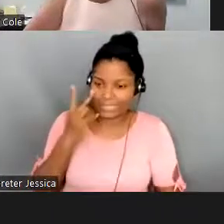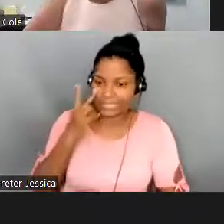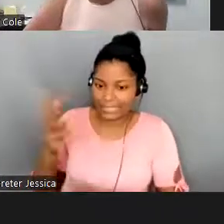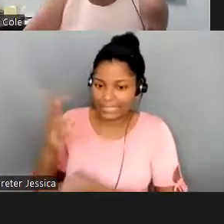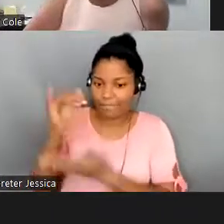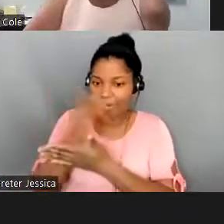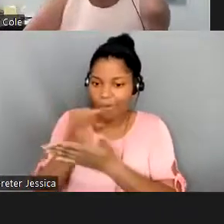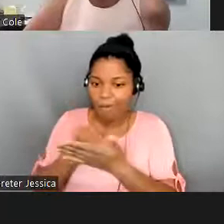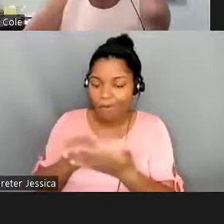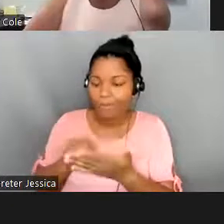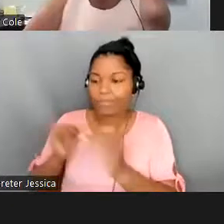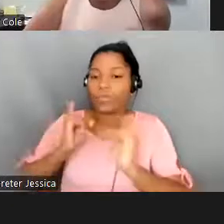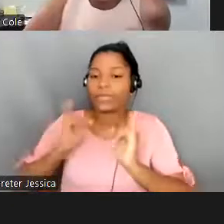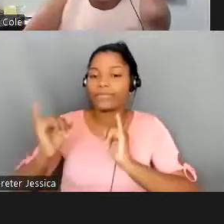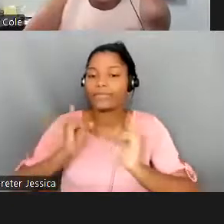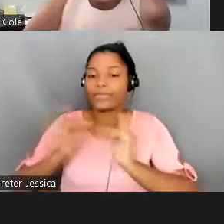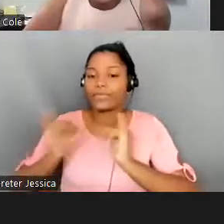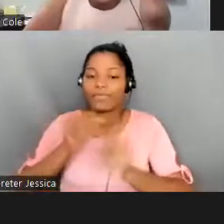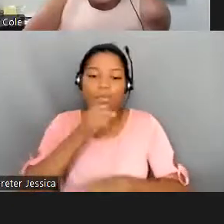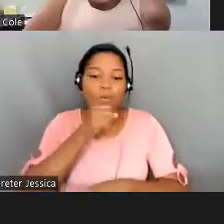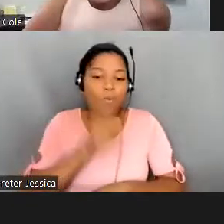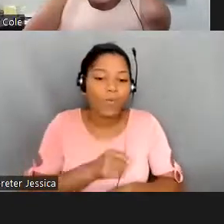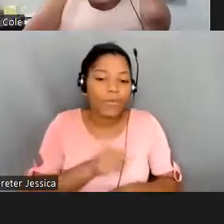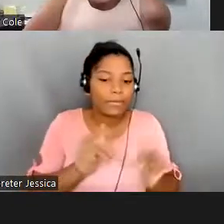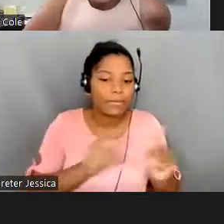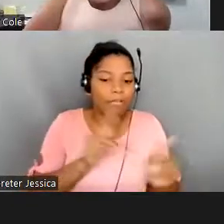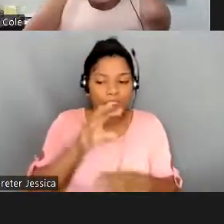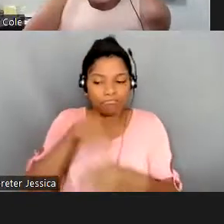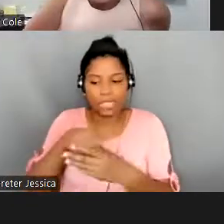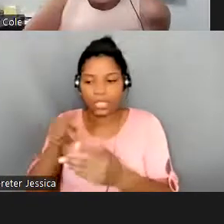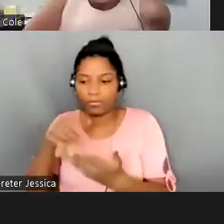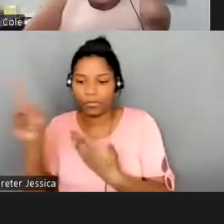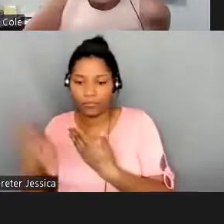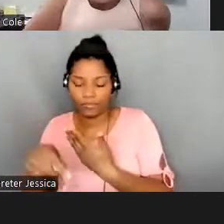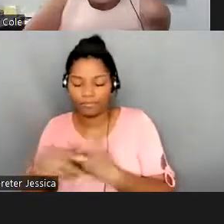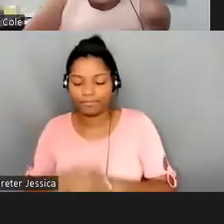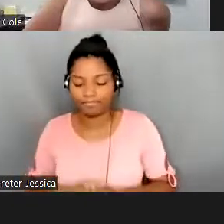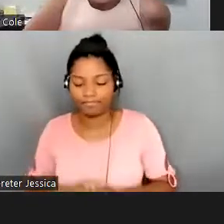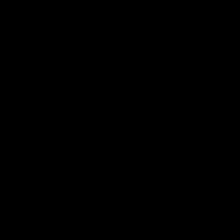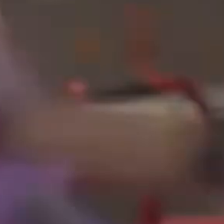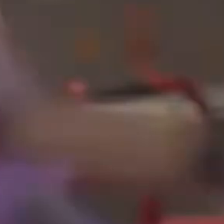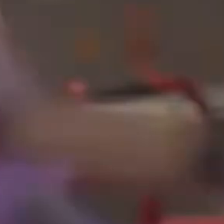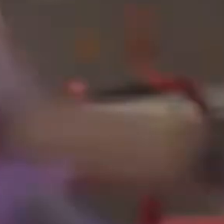and interview with the older adults in the program. So.